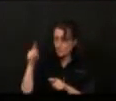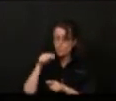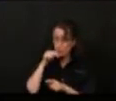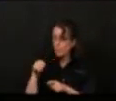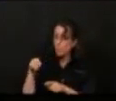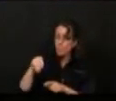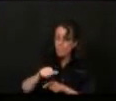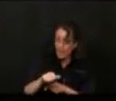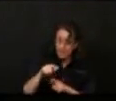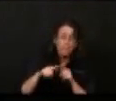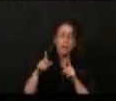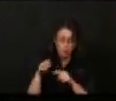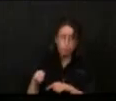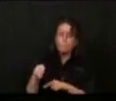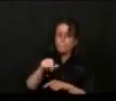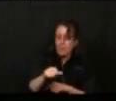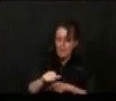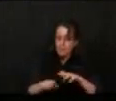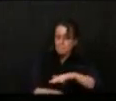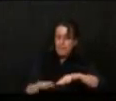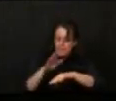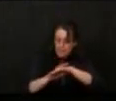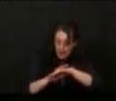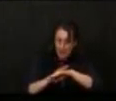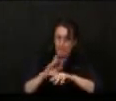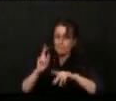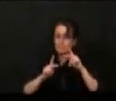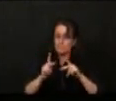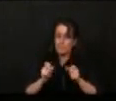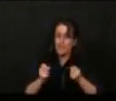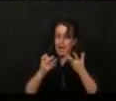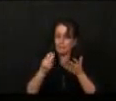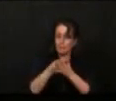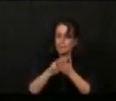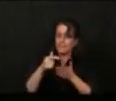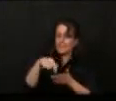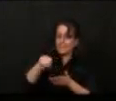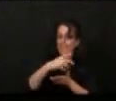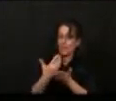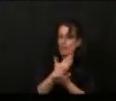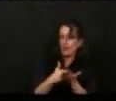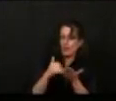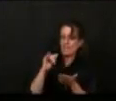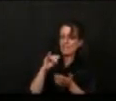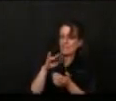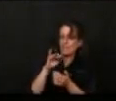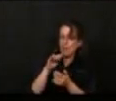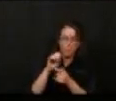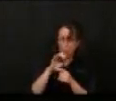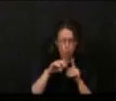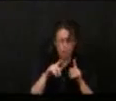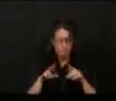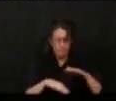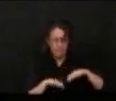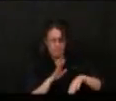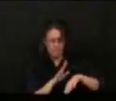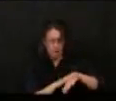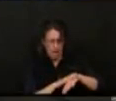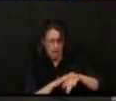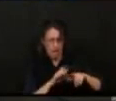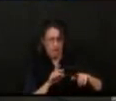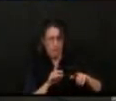based upon an income approach to the properties, based upon the HUD set rental value for those properties? Exactly.